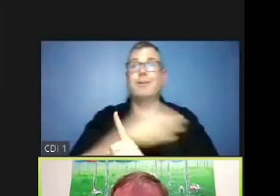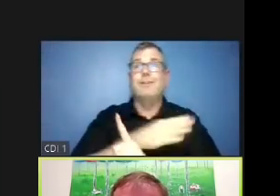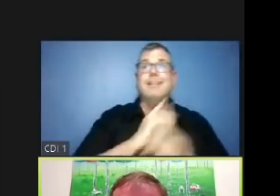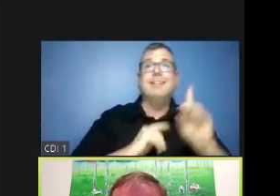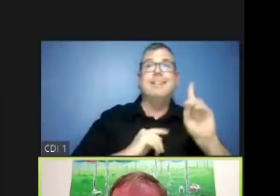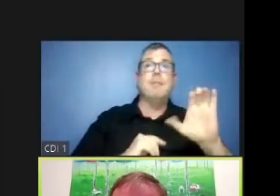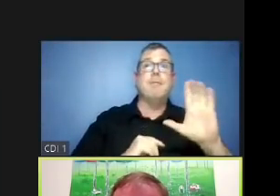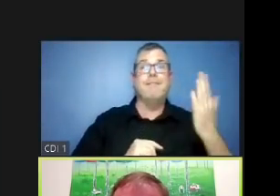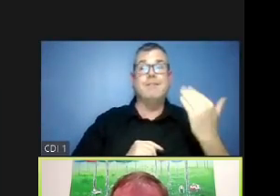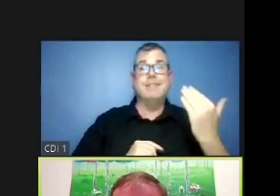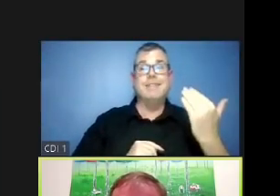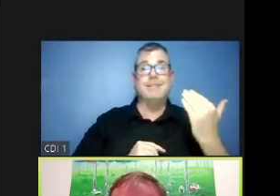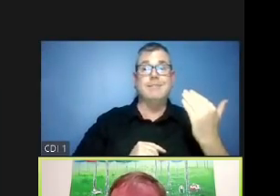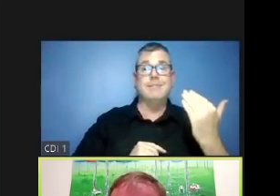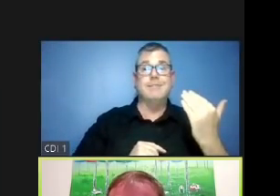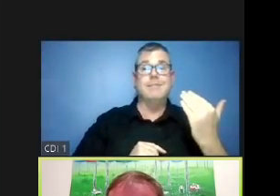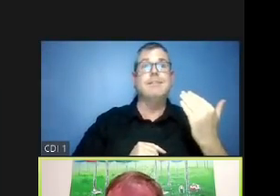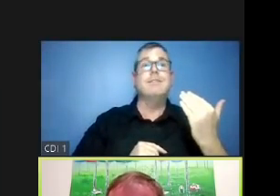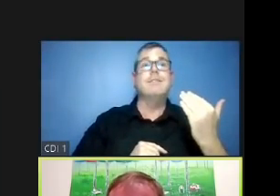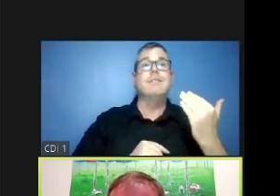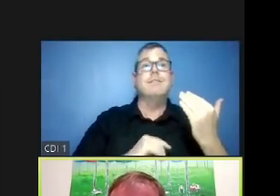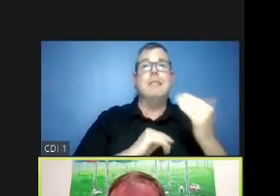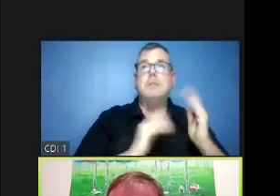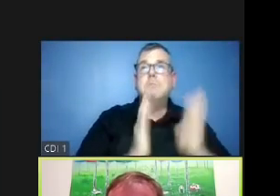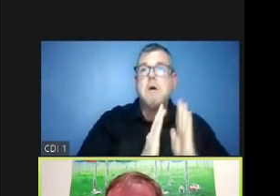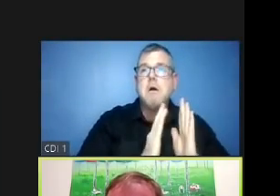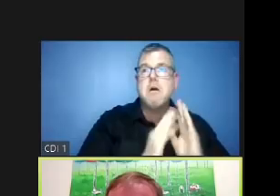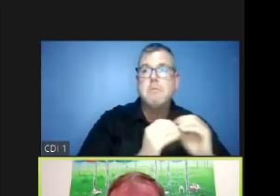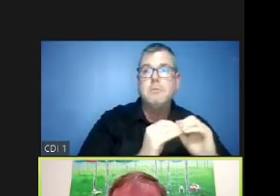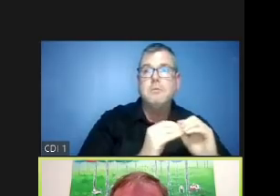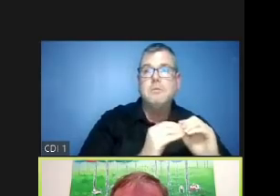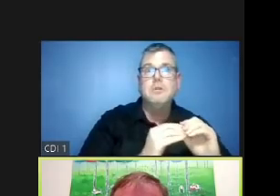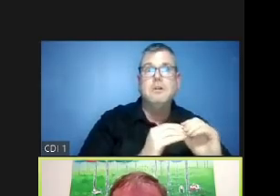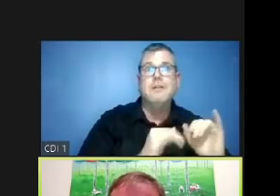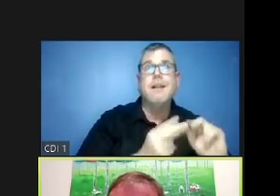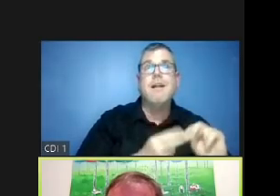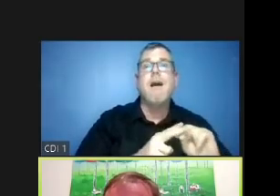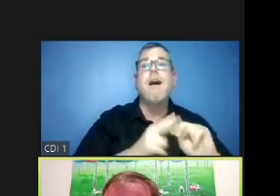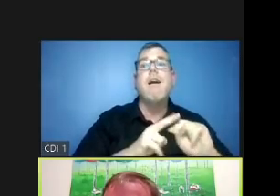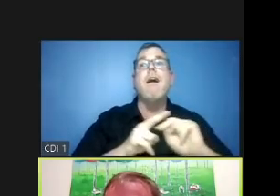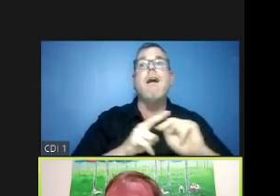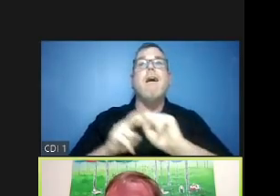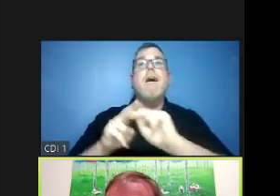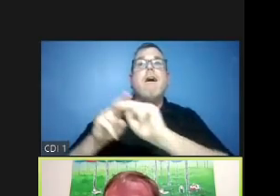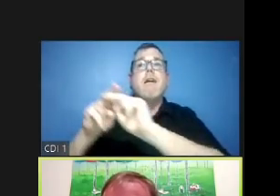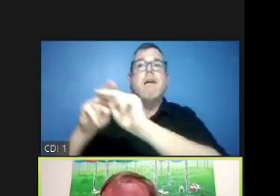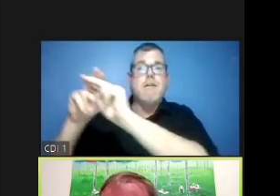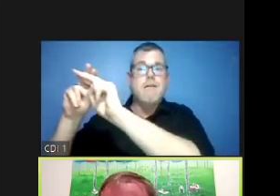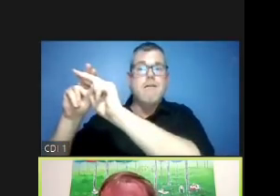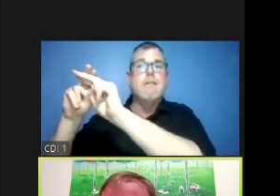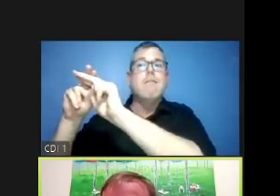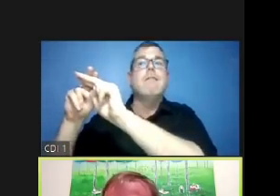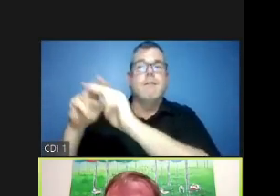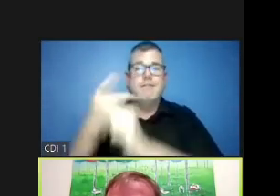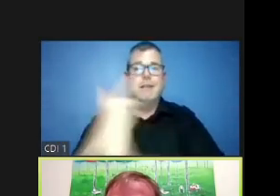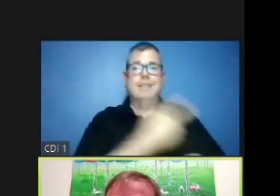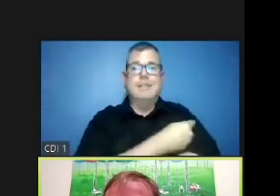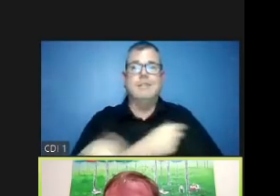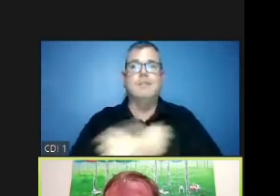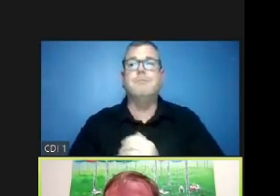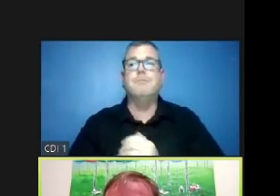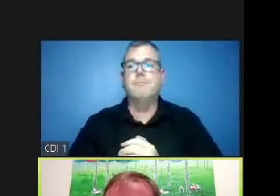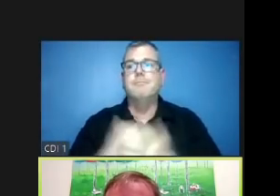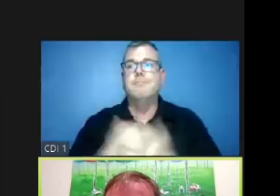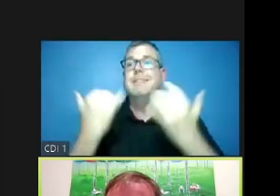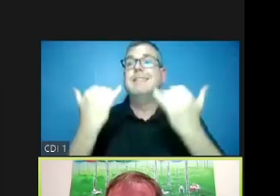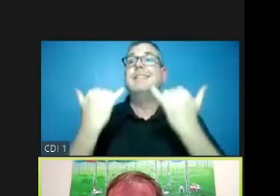more on average. That dark line shows the trend. And it's now about 1,500 per day are being vaccinated in